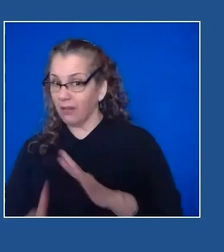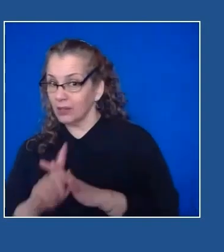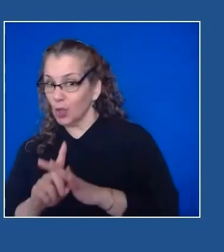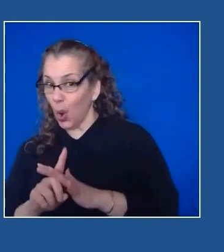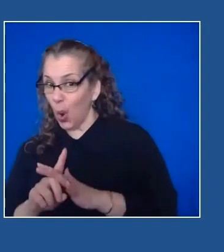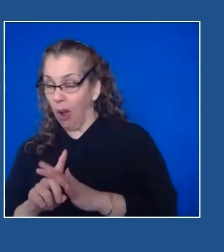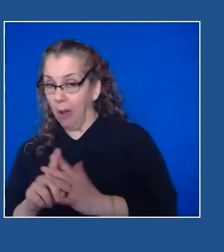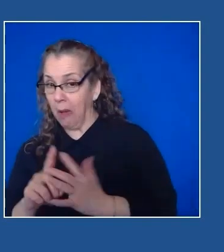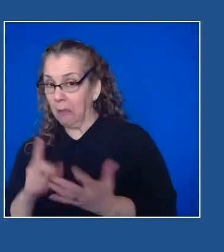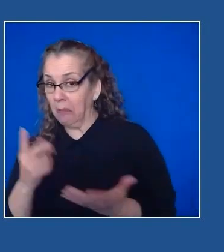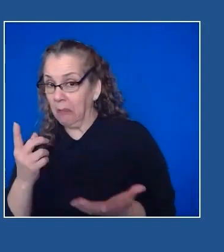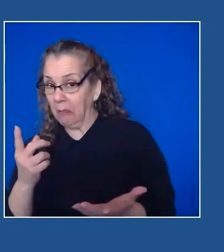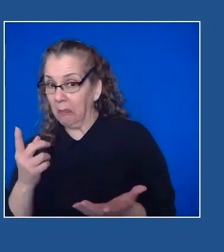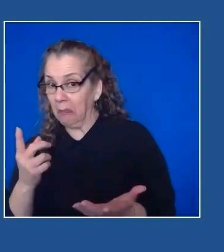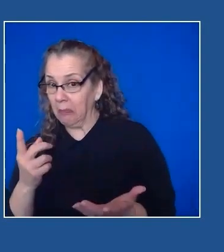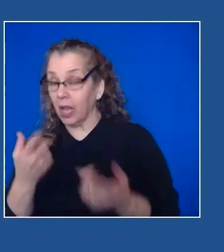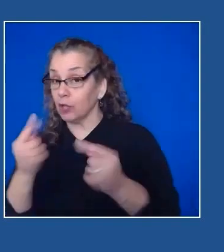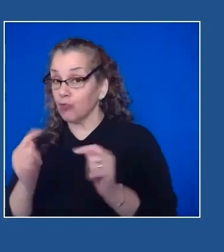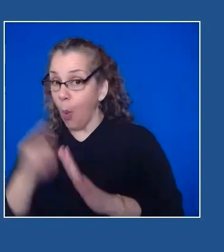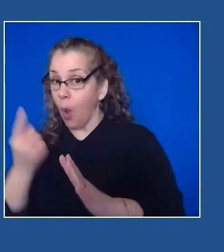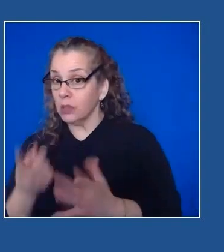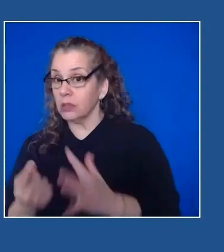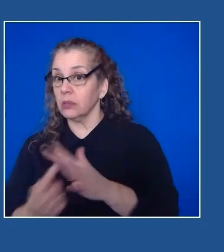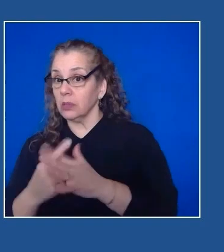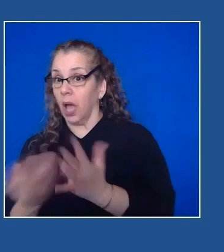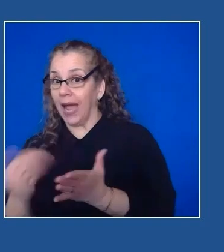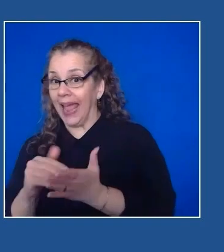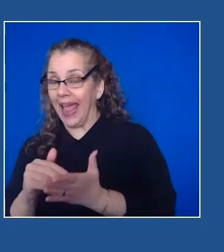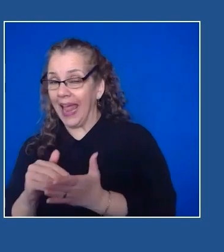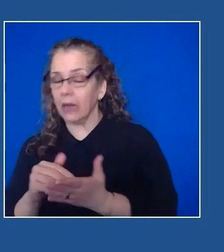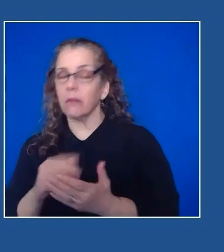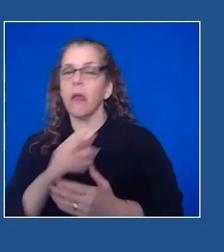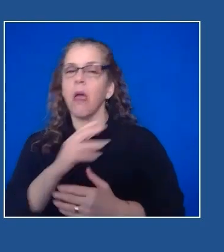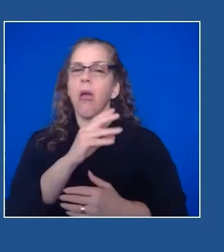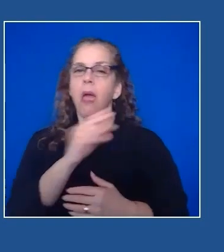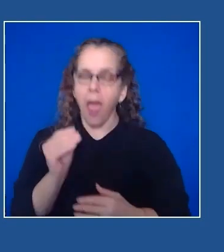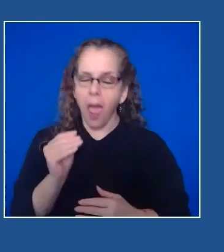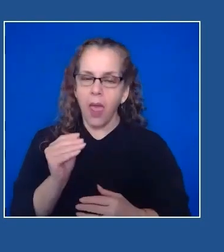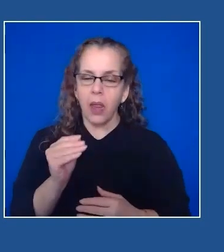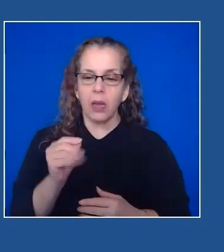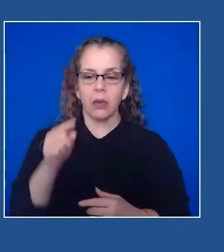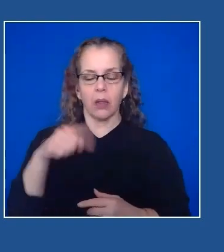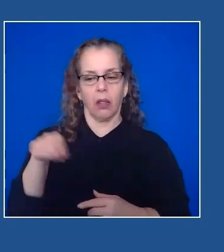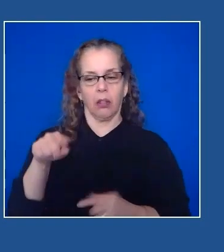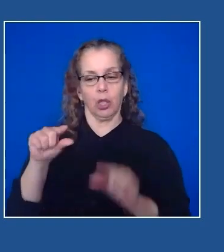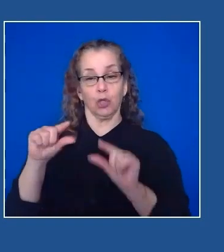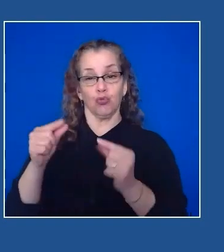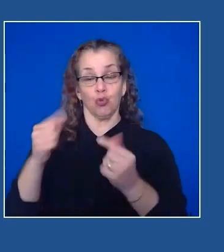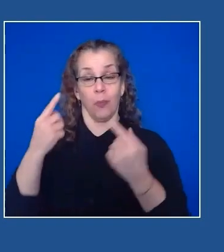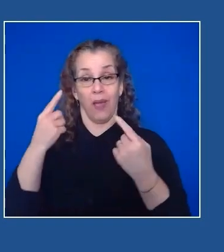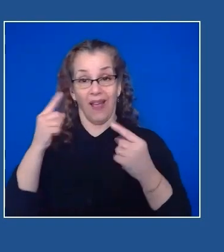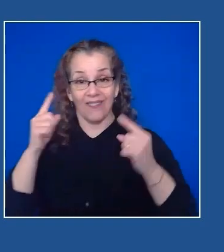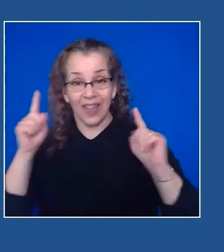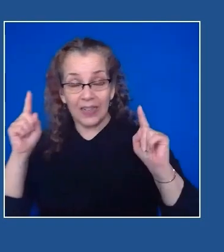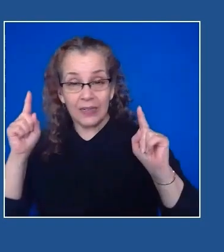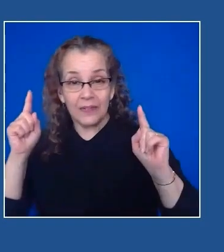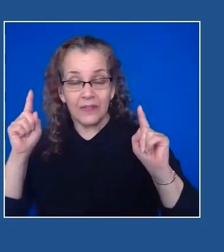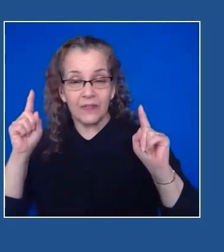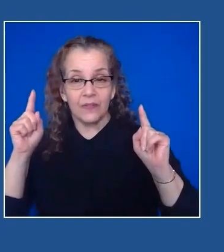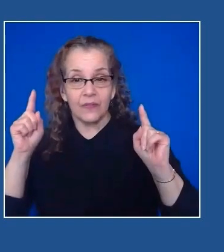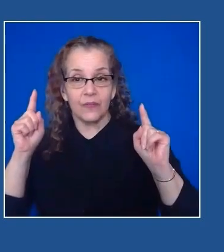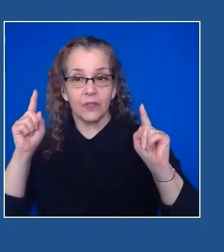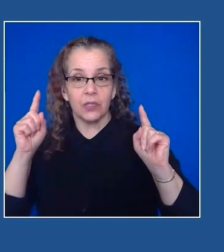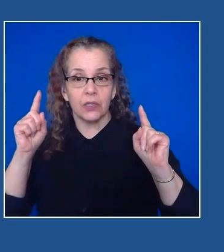come back? And then ultimately, how effective is this group in facilitating referrals to the